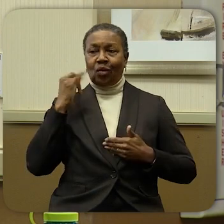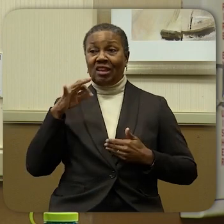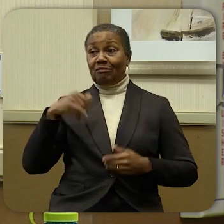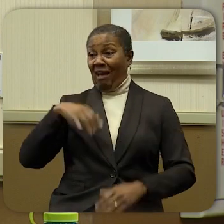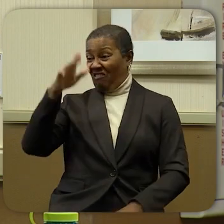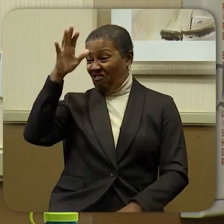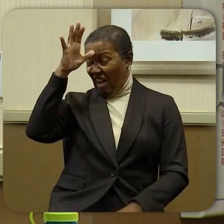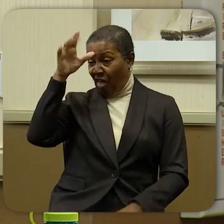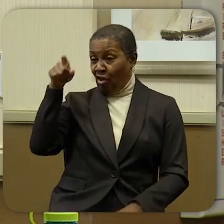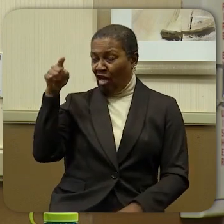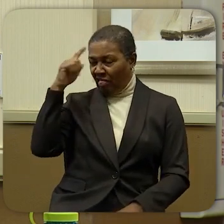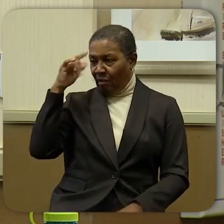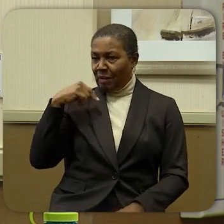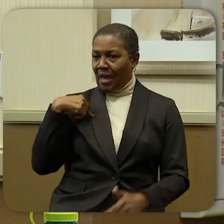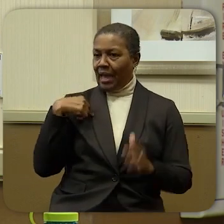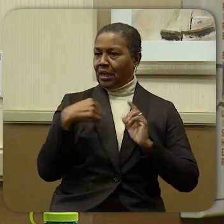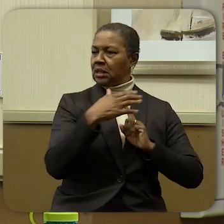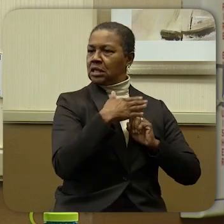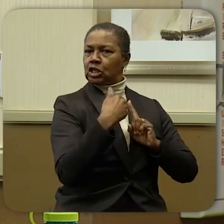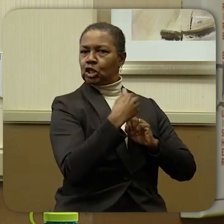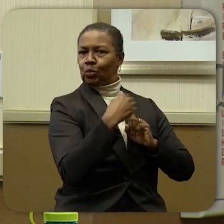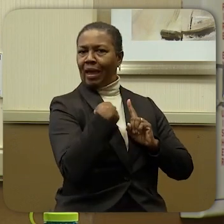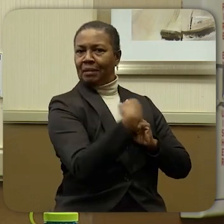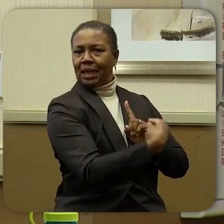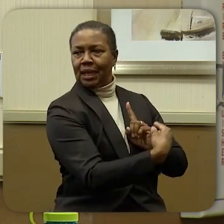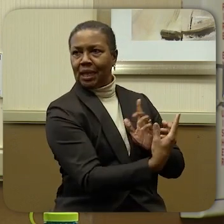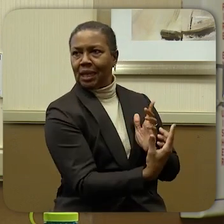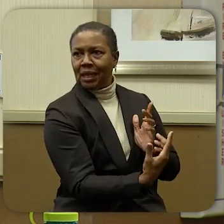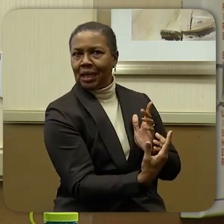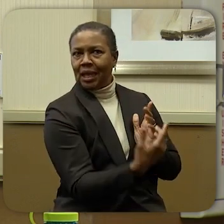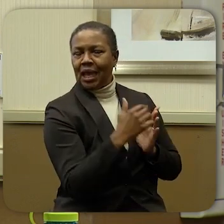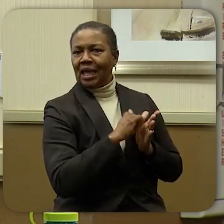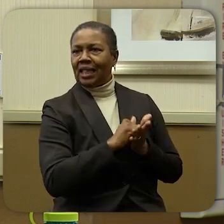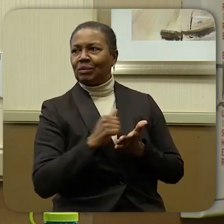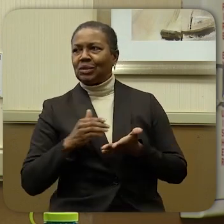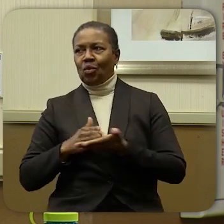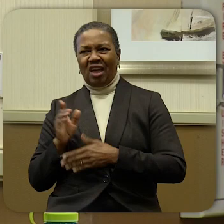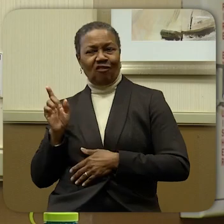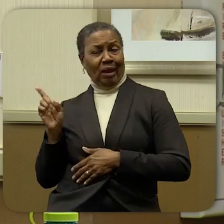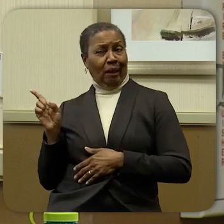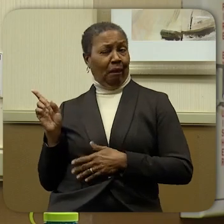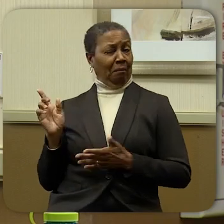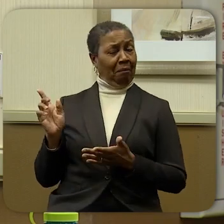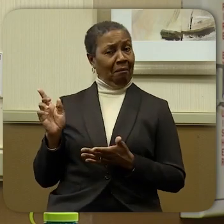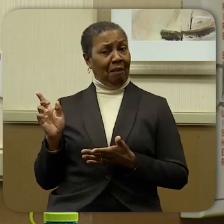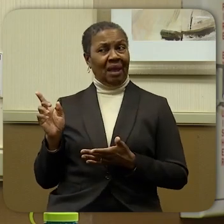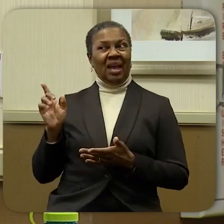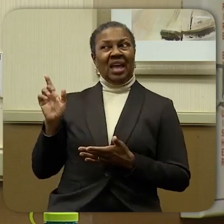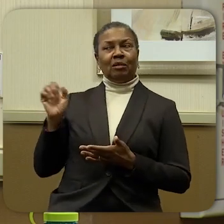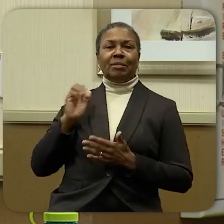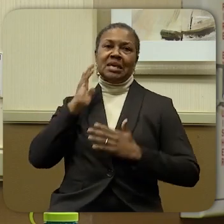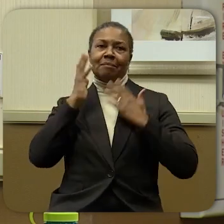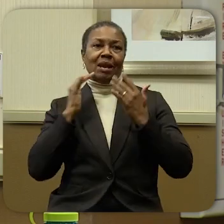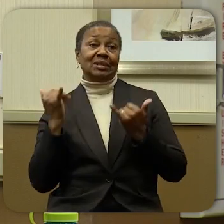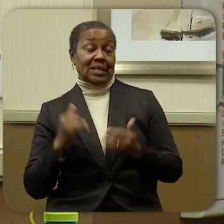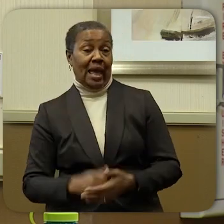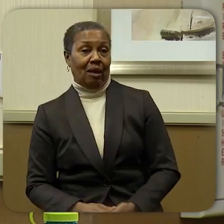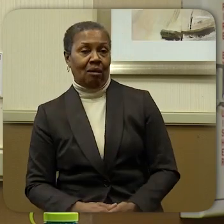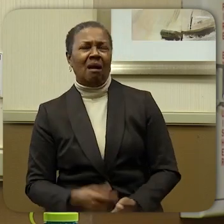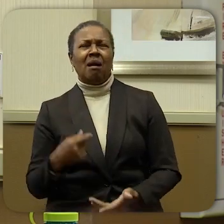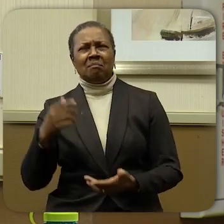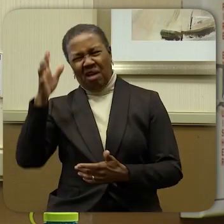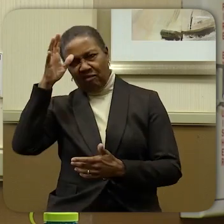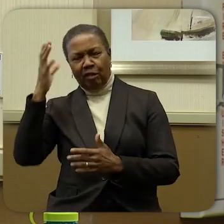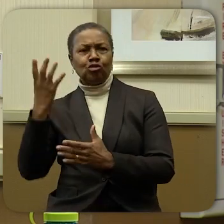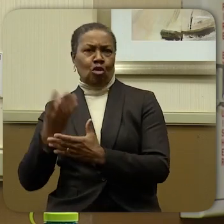I could be swayed and that wasn't what was okay for him. And he would be embarrassed now. He's long gone,